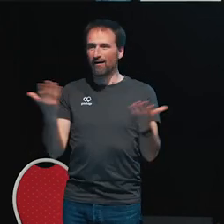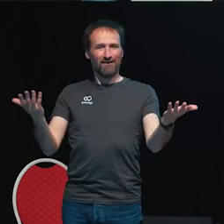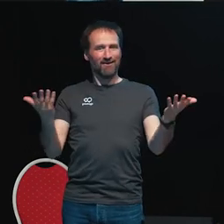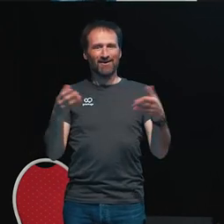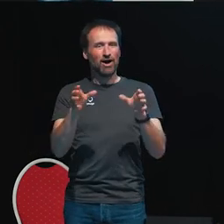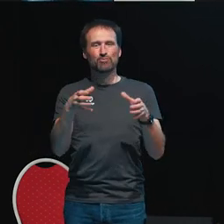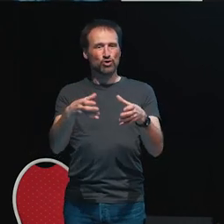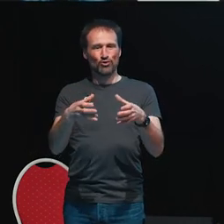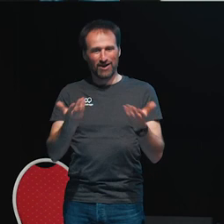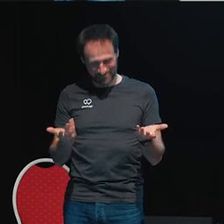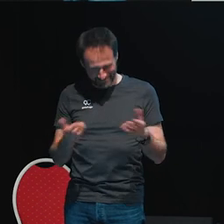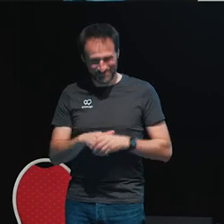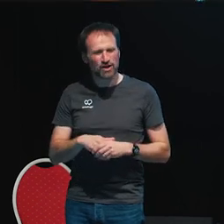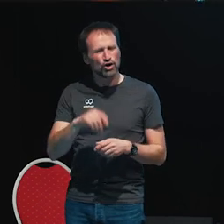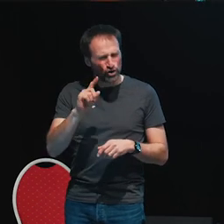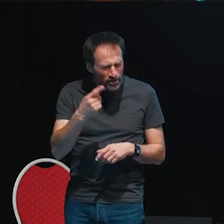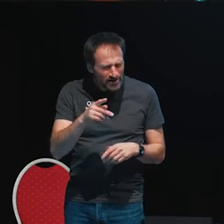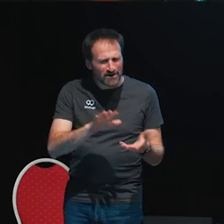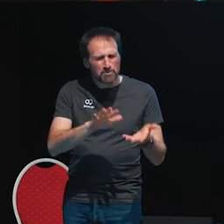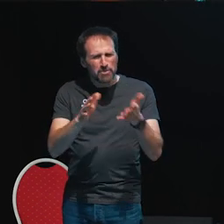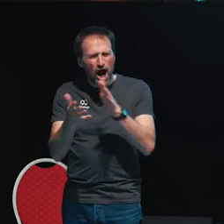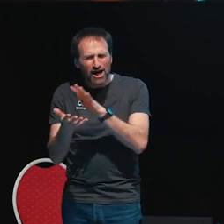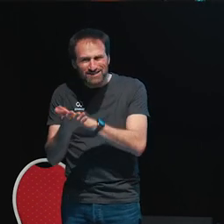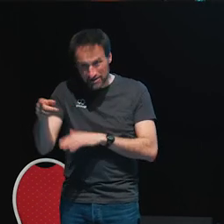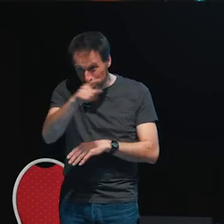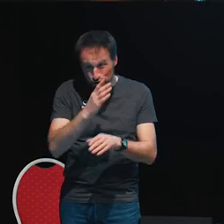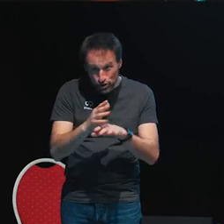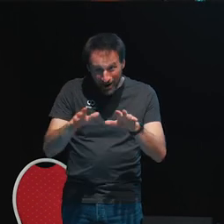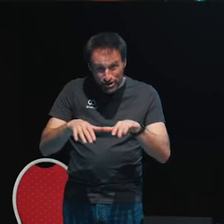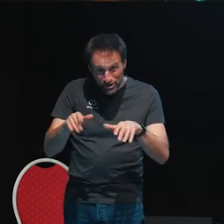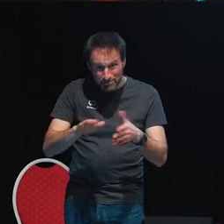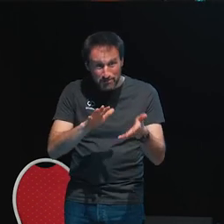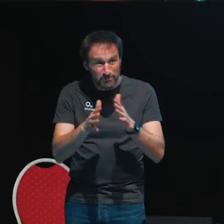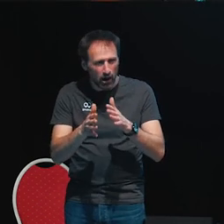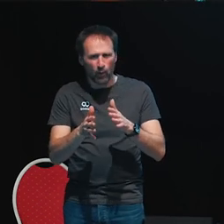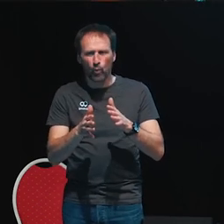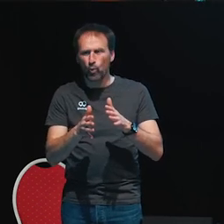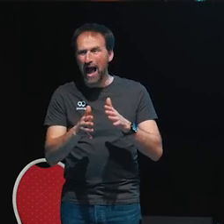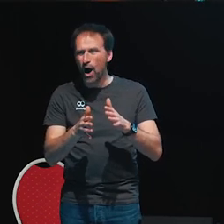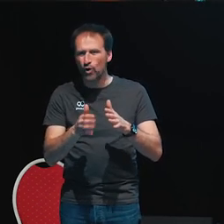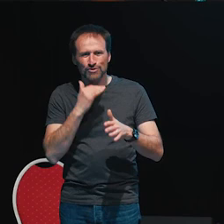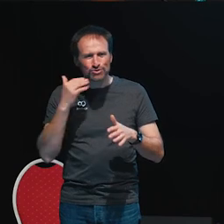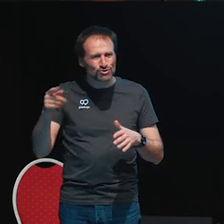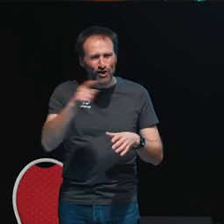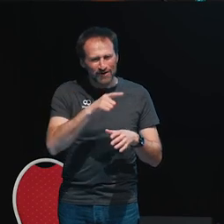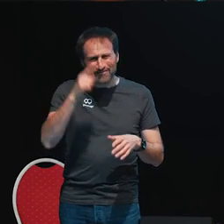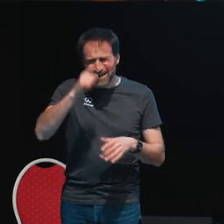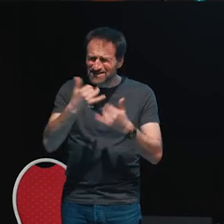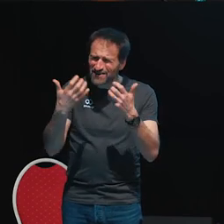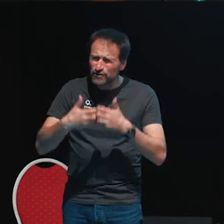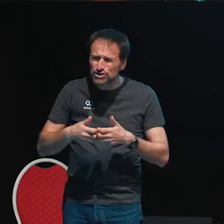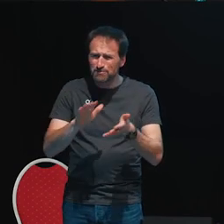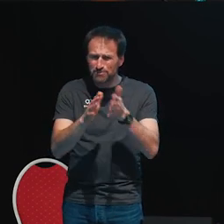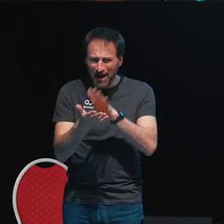And then the parser. Who's ever written a parser? Cool. You might, oh, wow, okay. Who knows how a parser works or knows what an